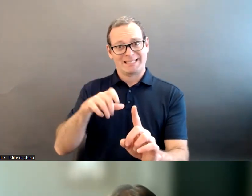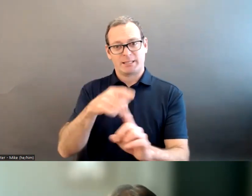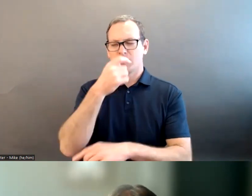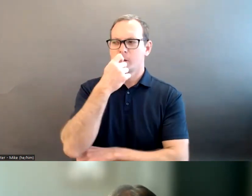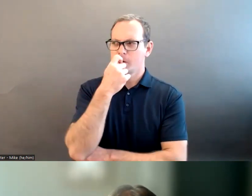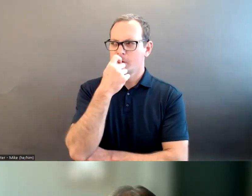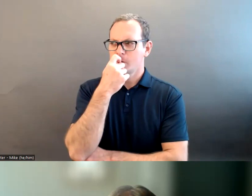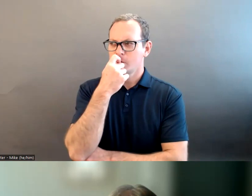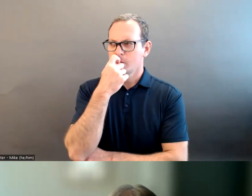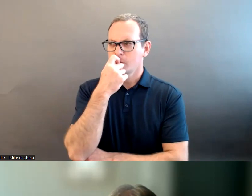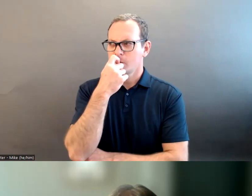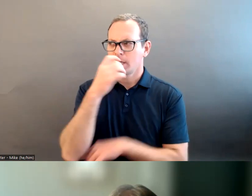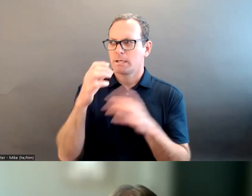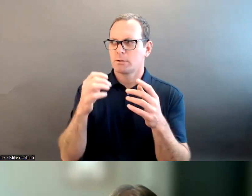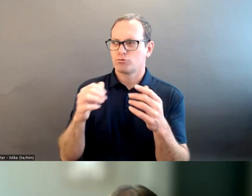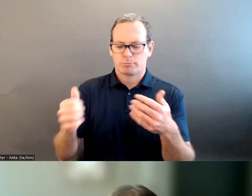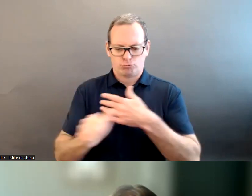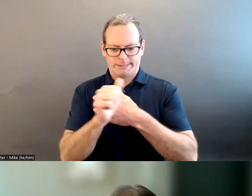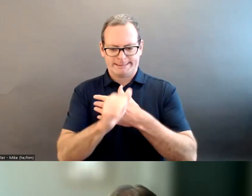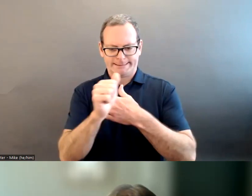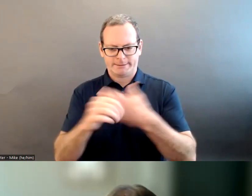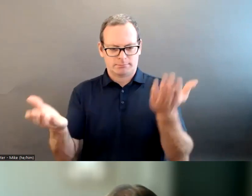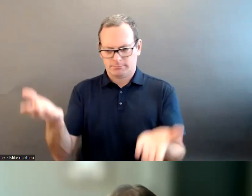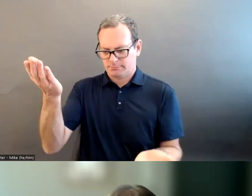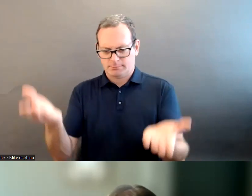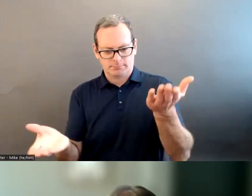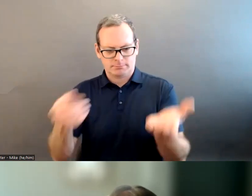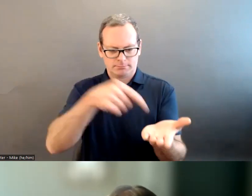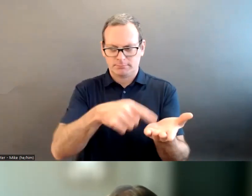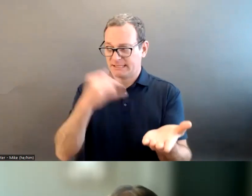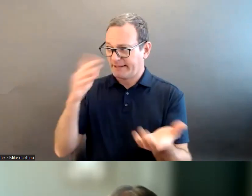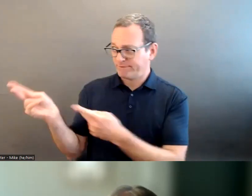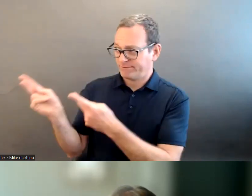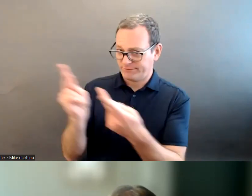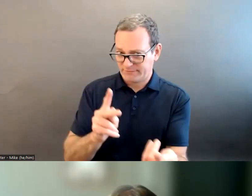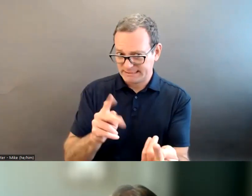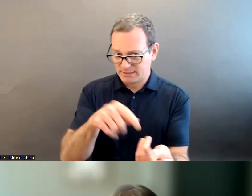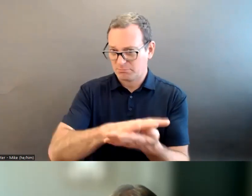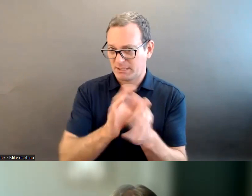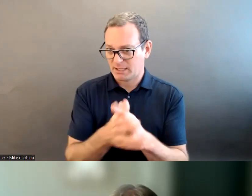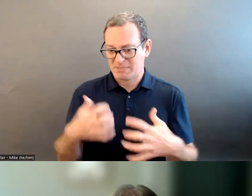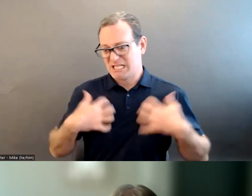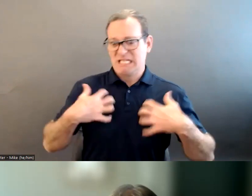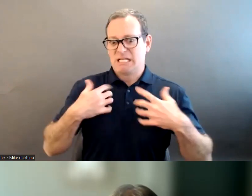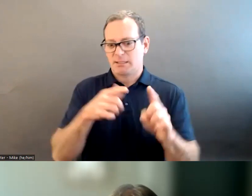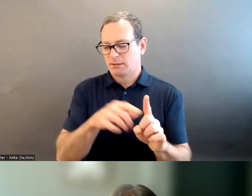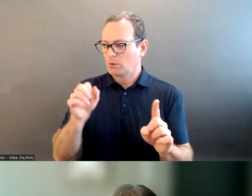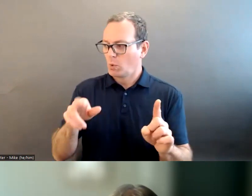being agitated. Does the client enjoy the visits when they're there? Does the